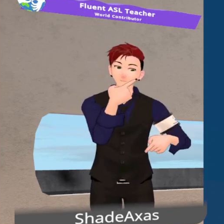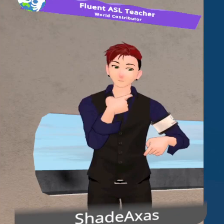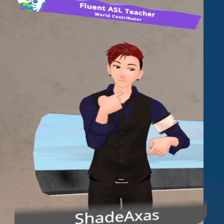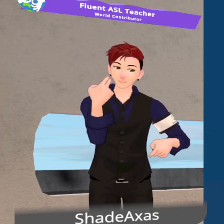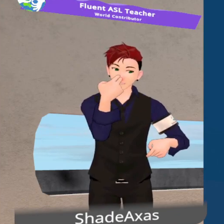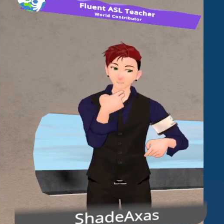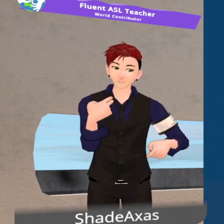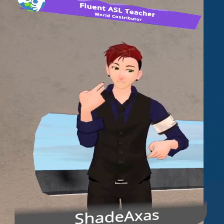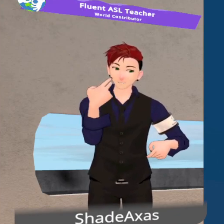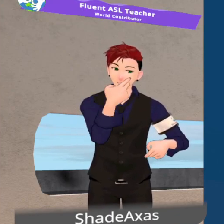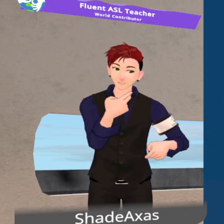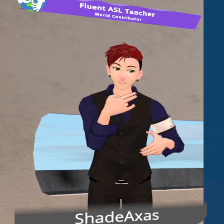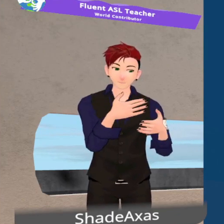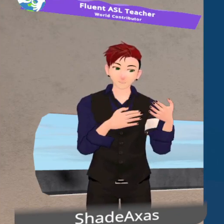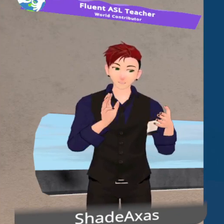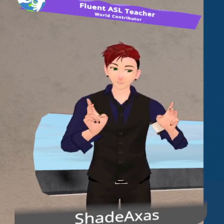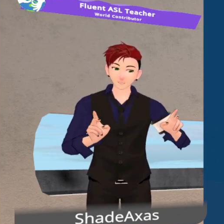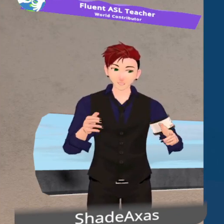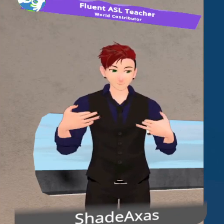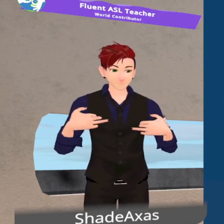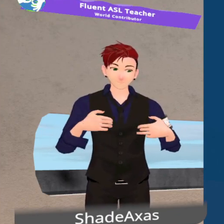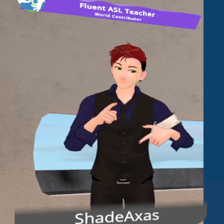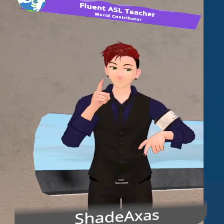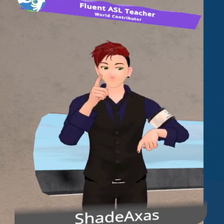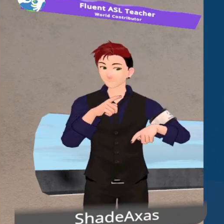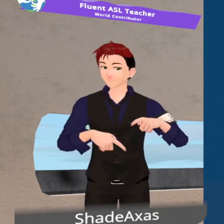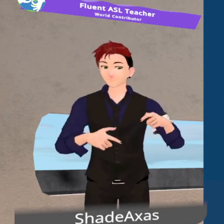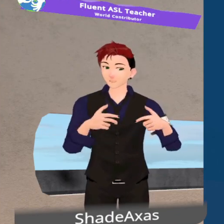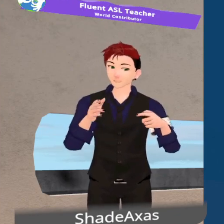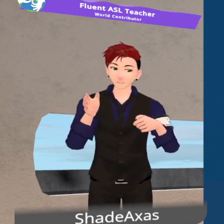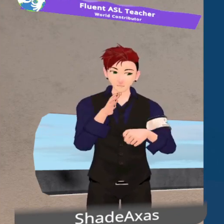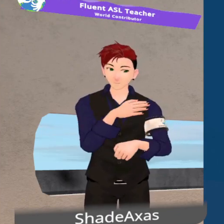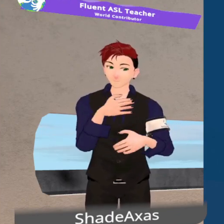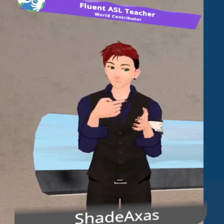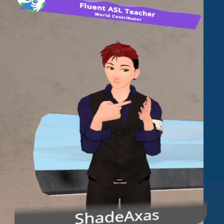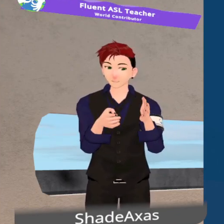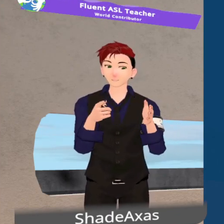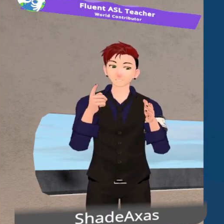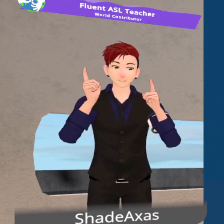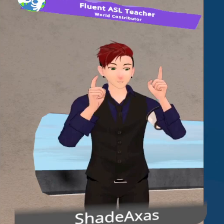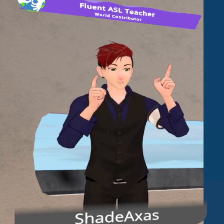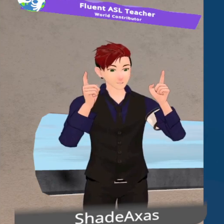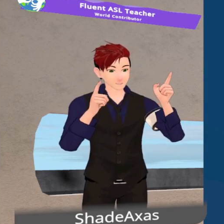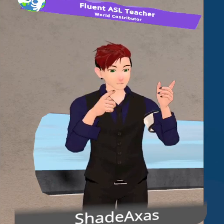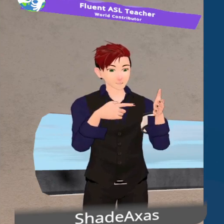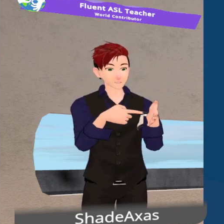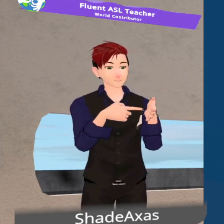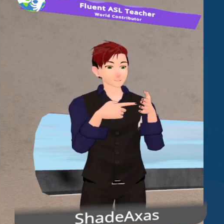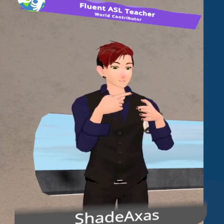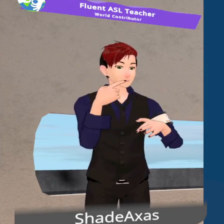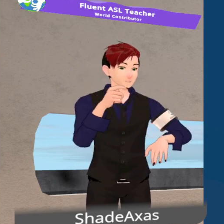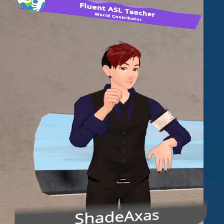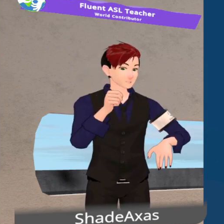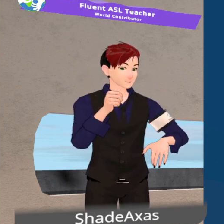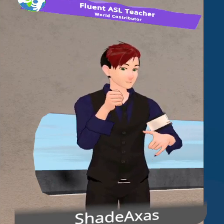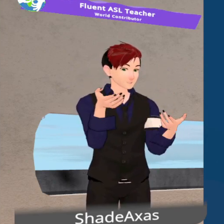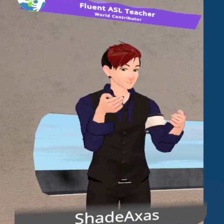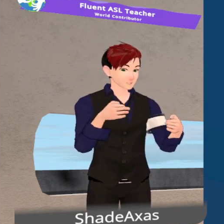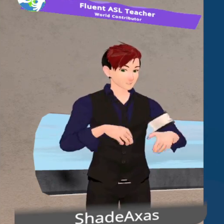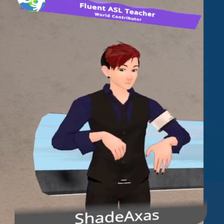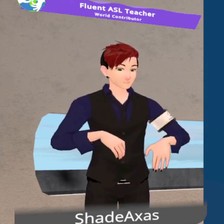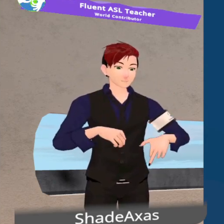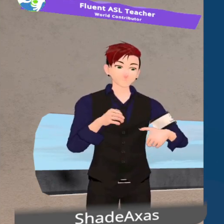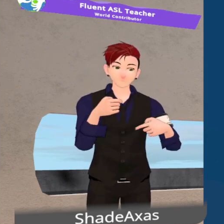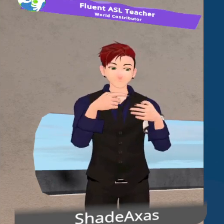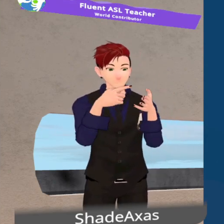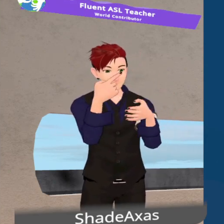with the face tracking that some people have, you can't fully show the facial expressions that are required for